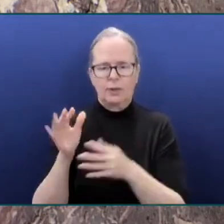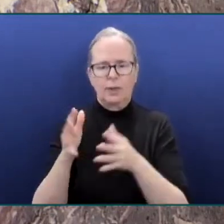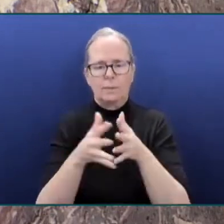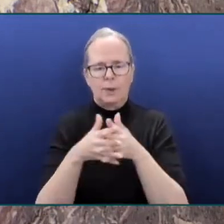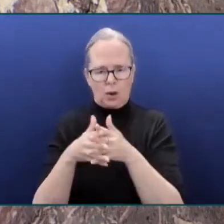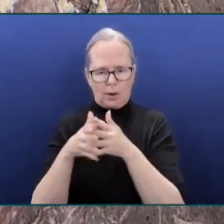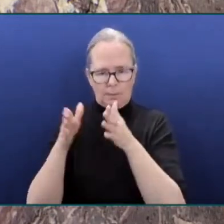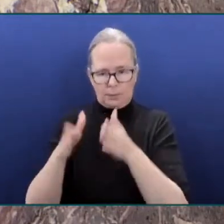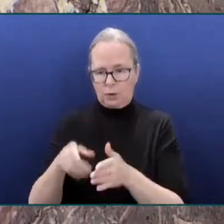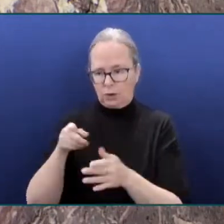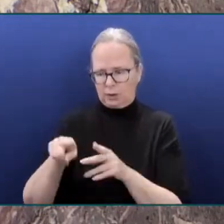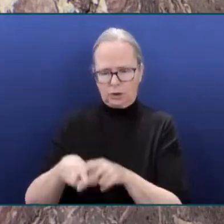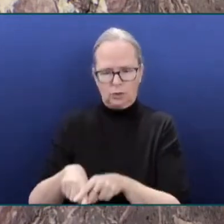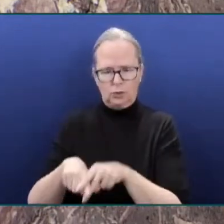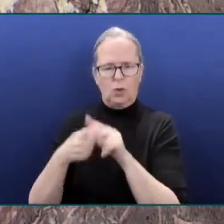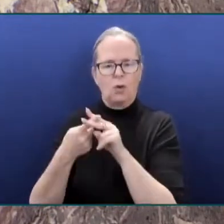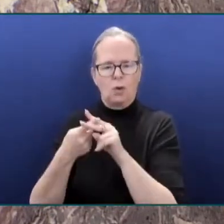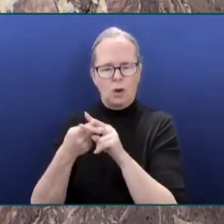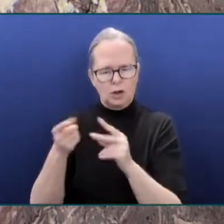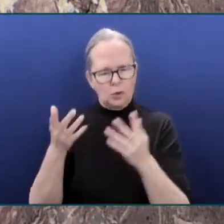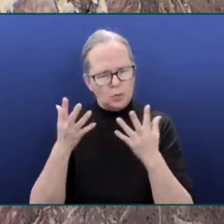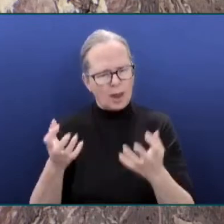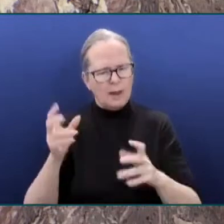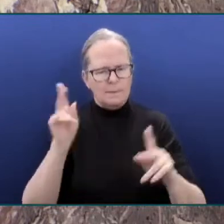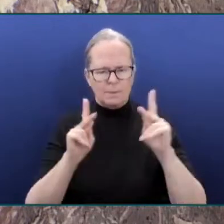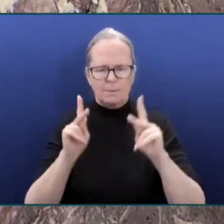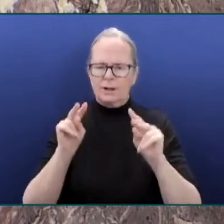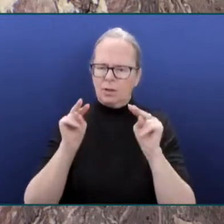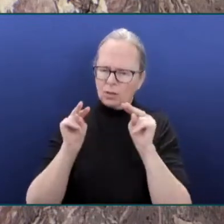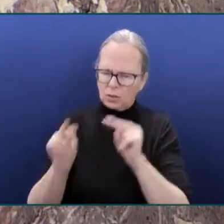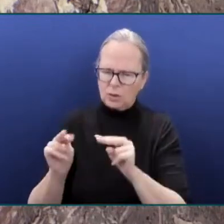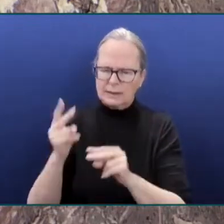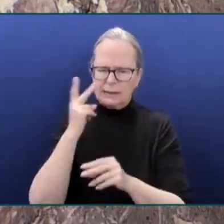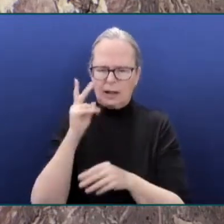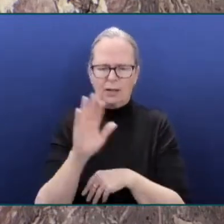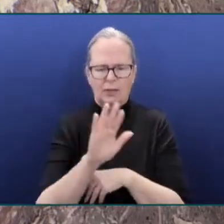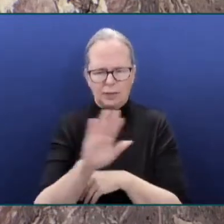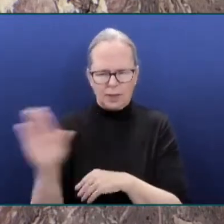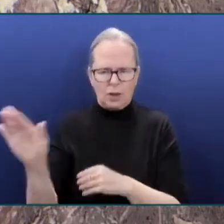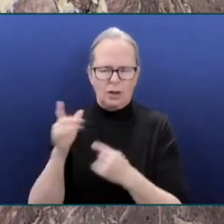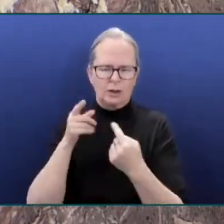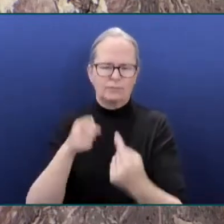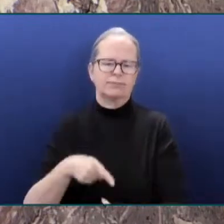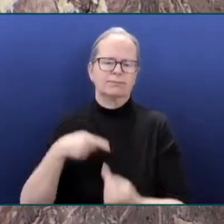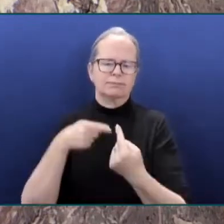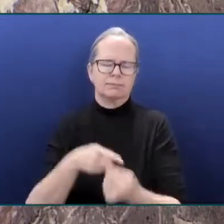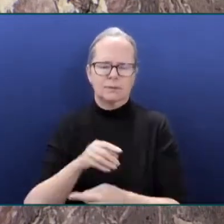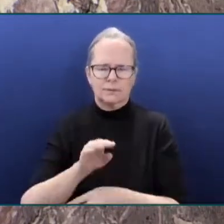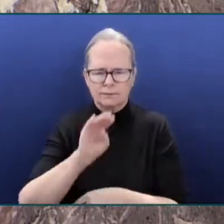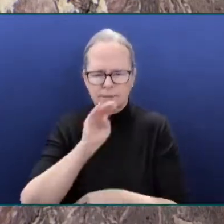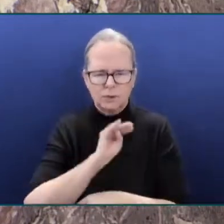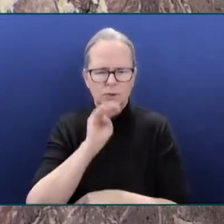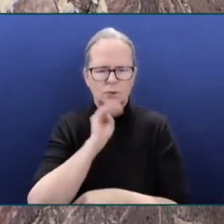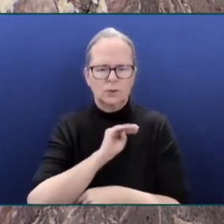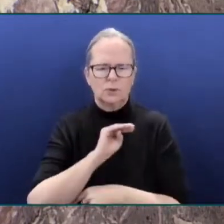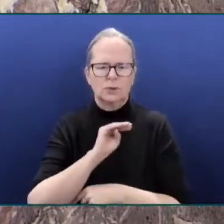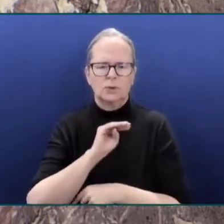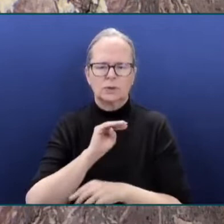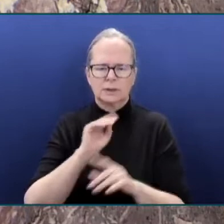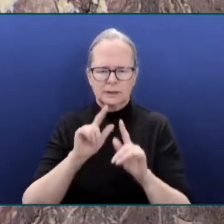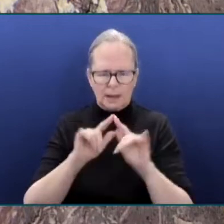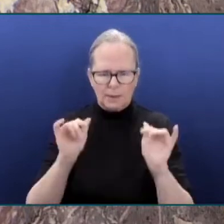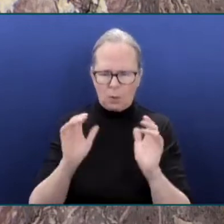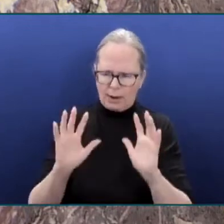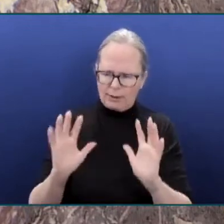of transgender people while also highlighting their achievements. The day is now observed internationally, where we